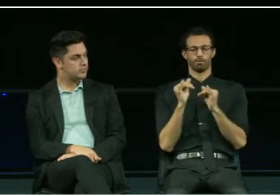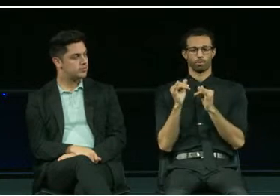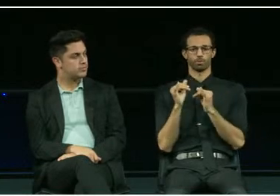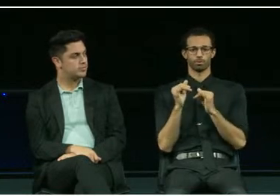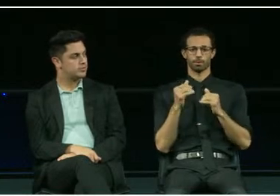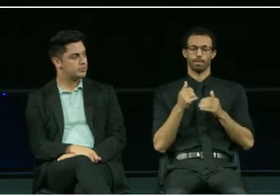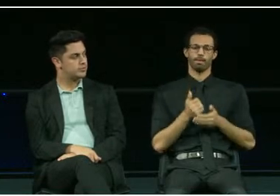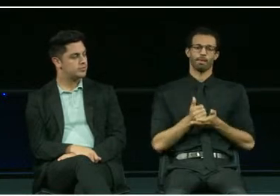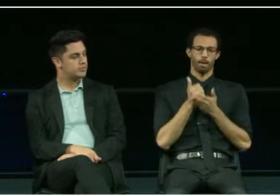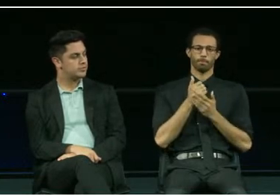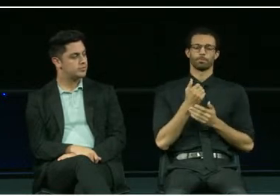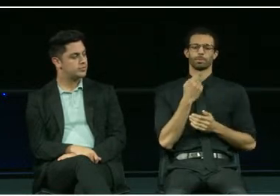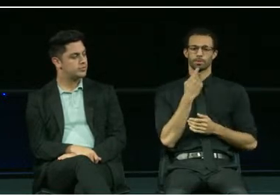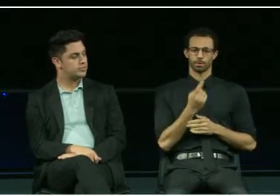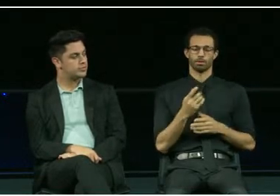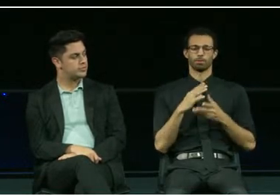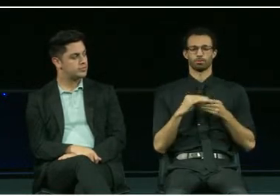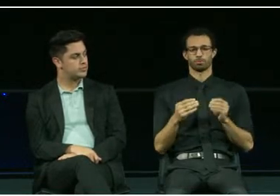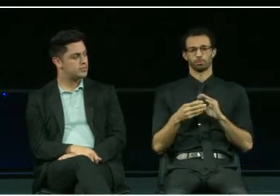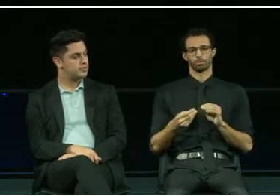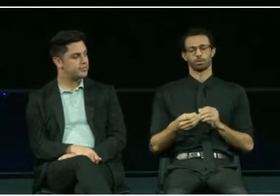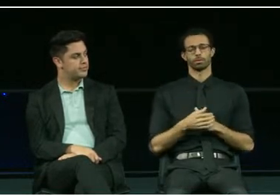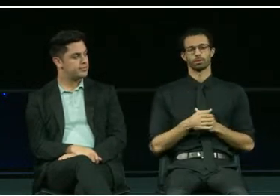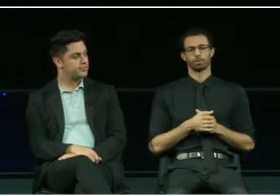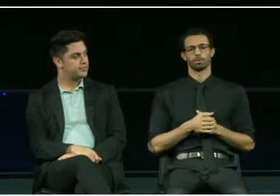tell the story. And